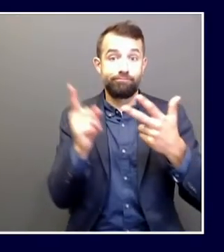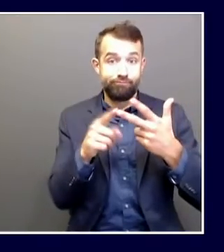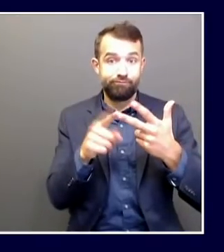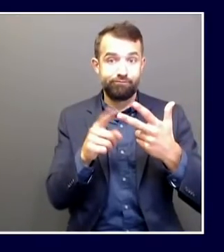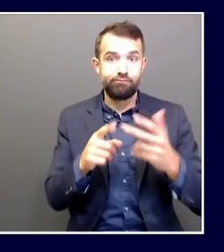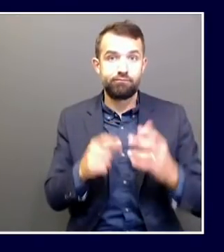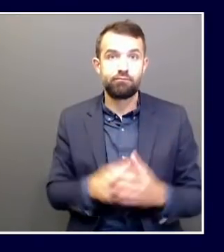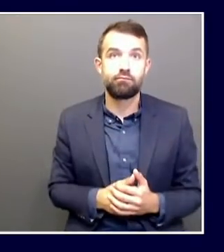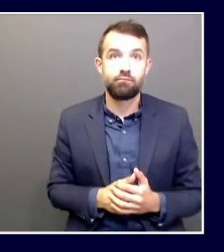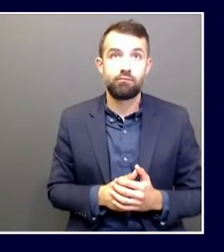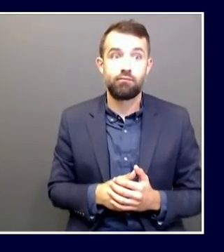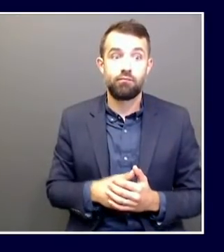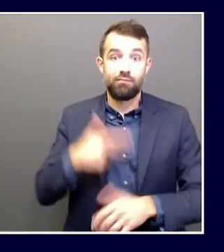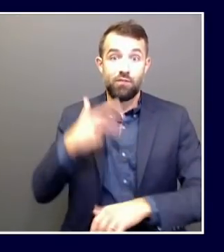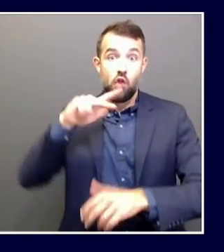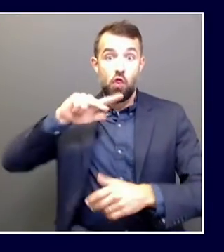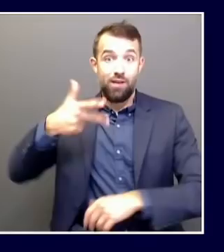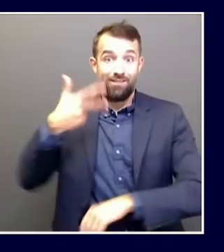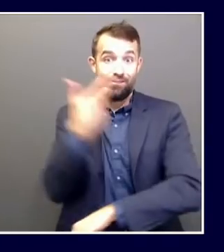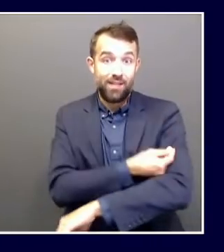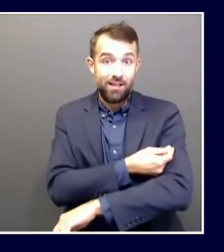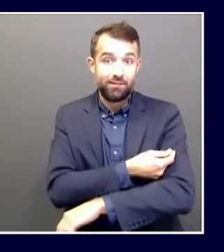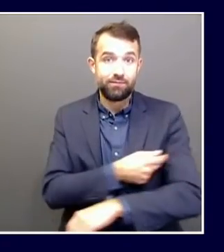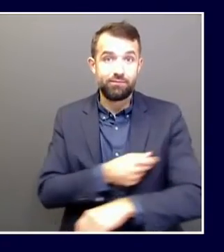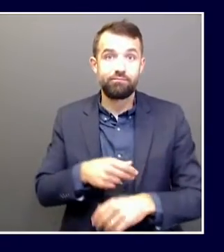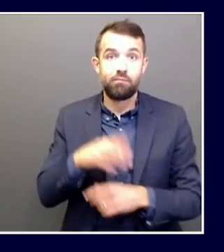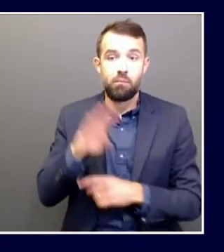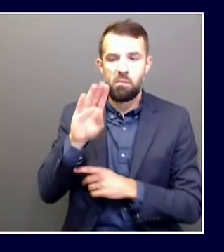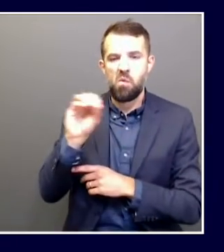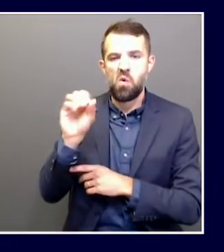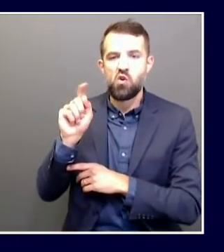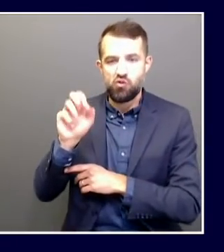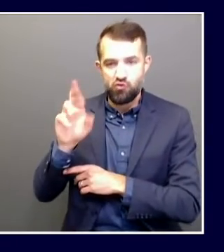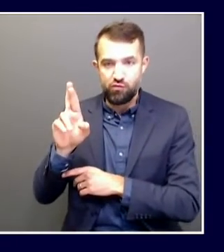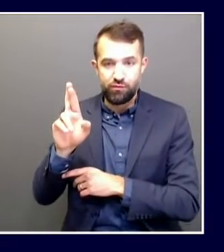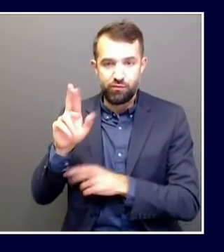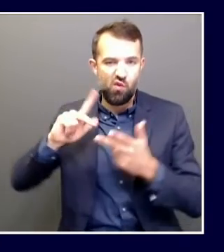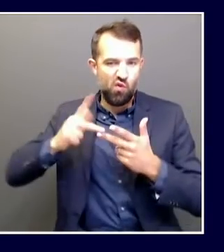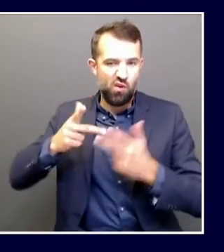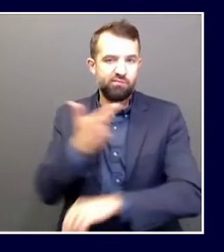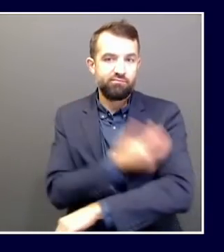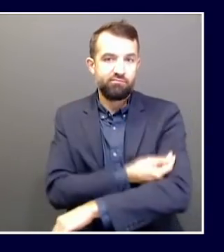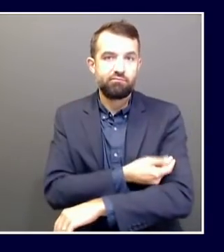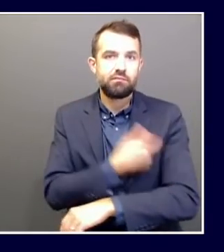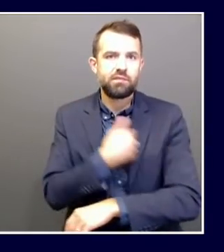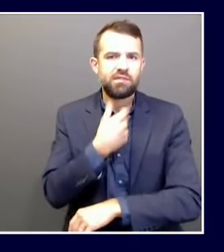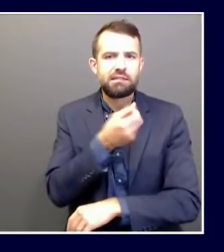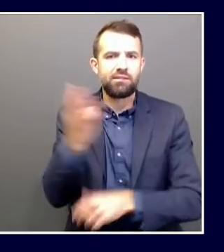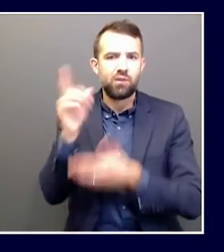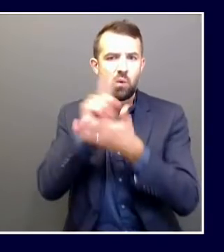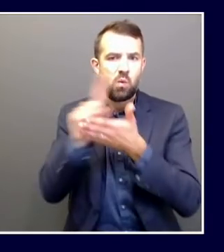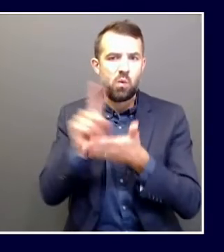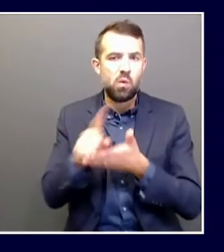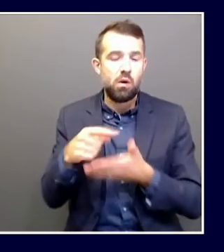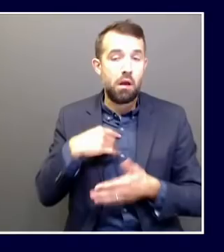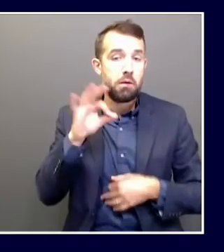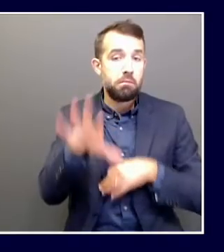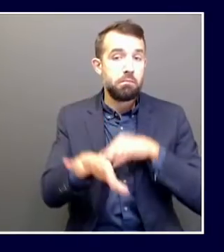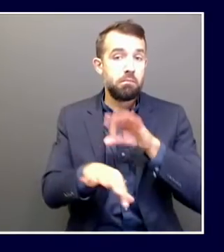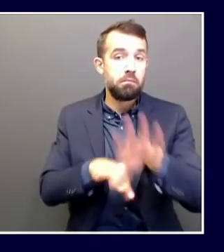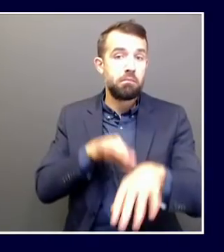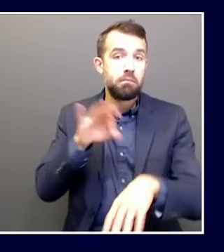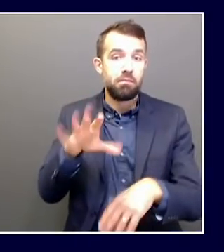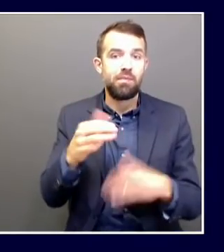about boosters over the last couple of weeks, and thanks to a lot of work by our federal colleagues, we now have a little bit more clarity around